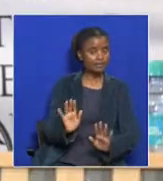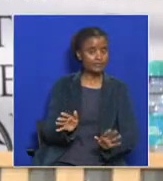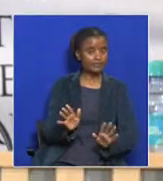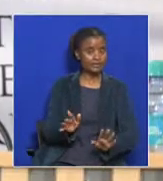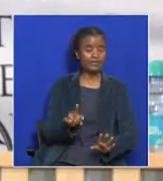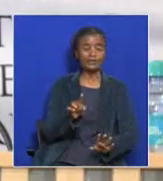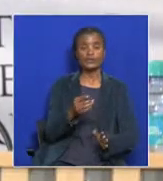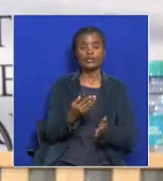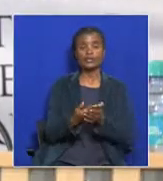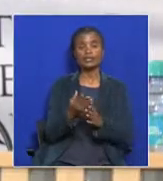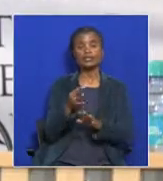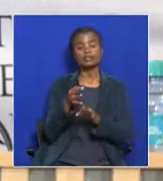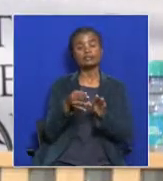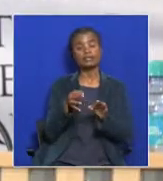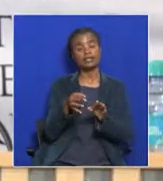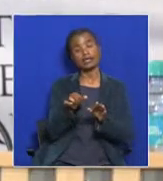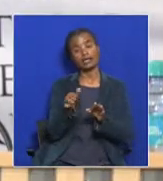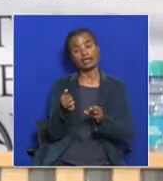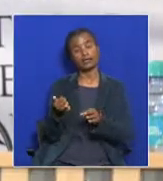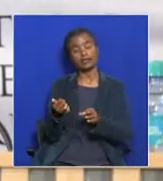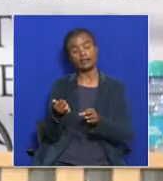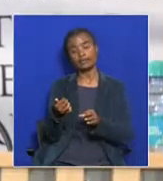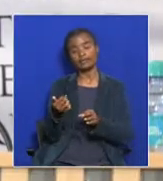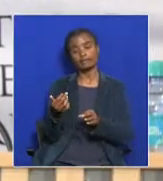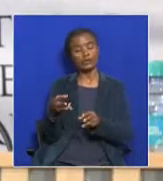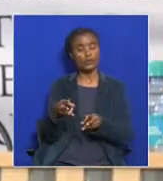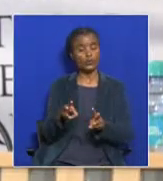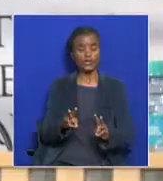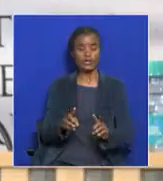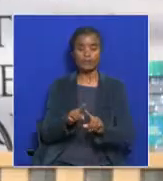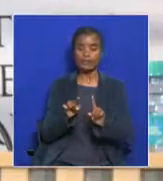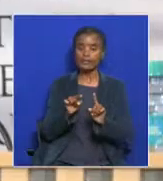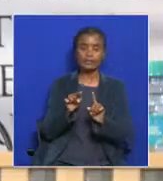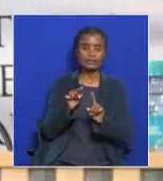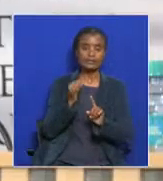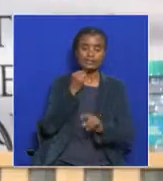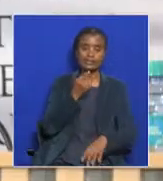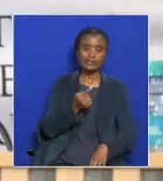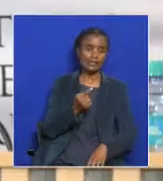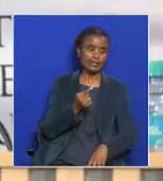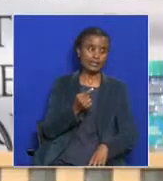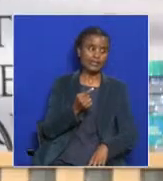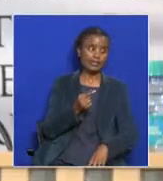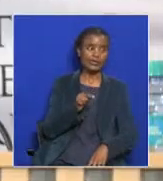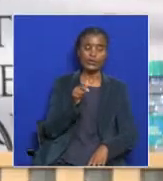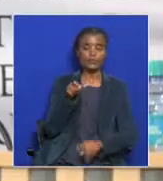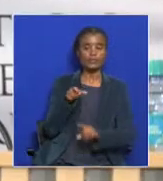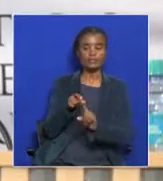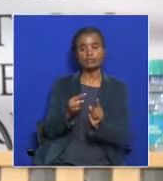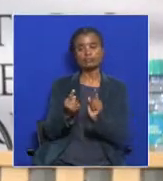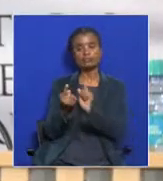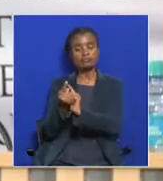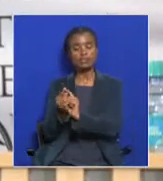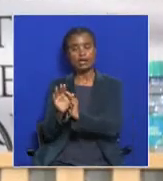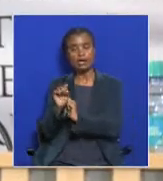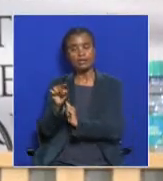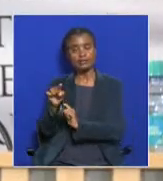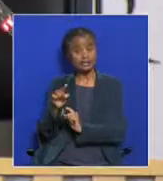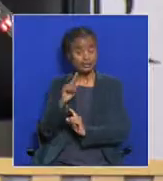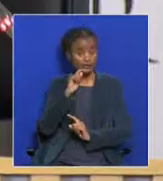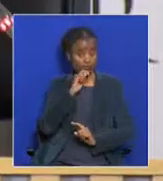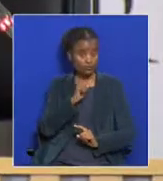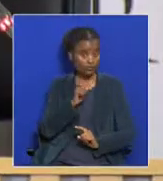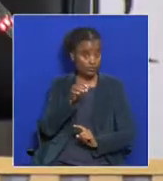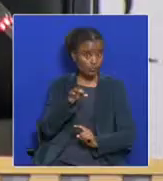other way, but don't say that nobody went to ask her to test the truth, the correctness of her first